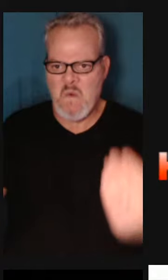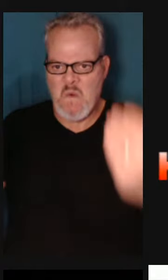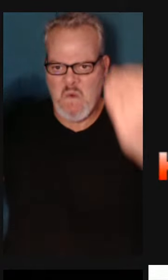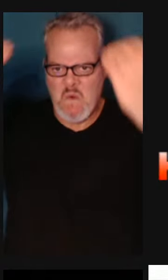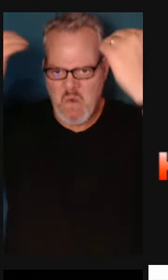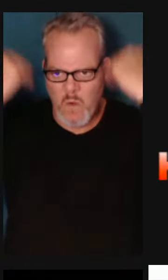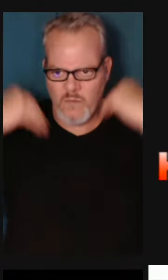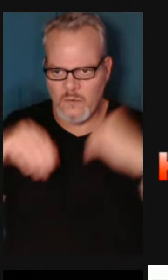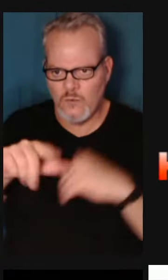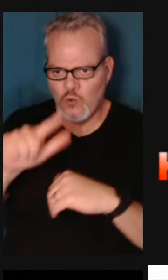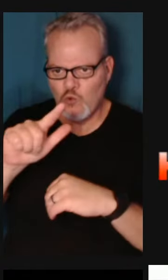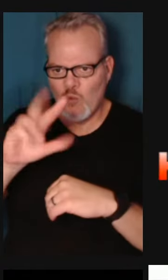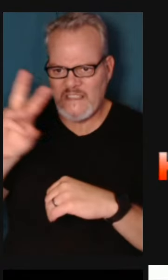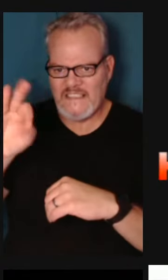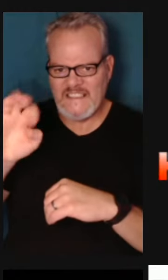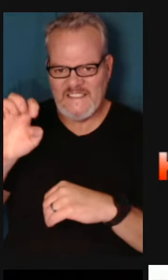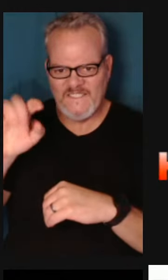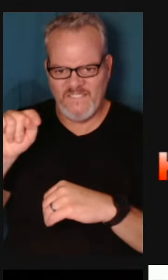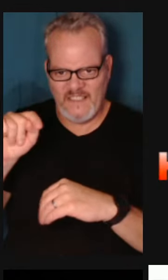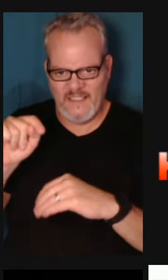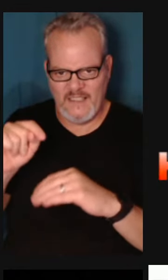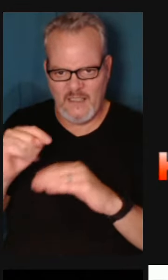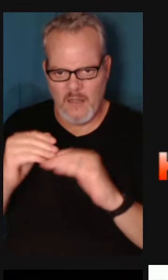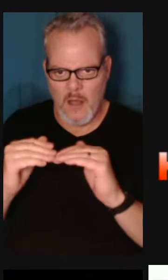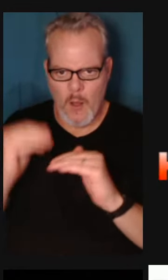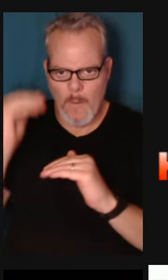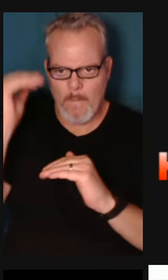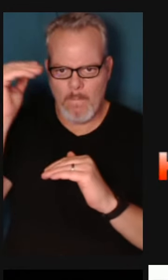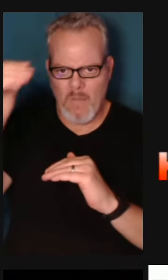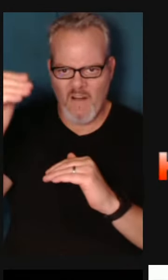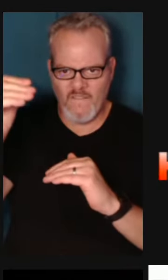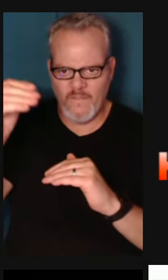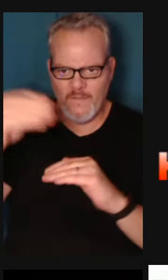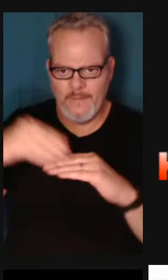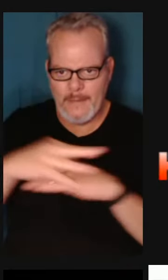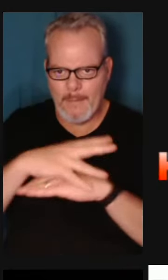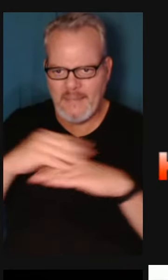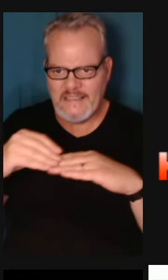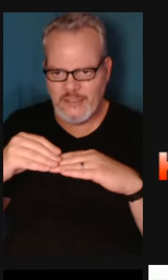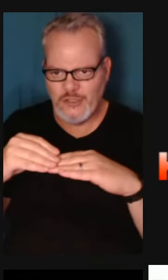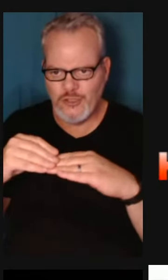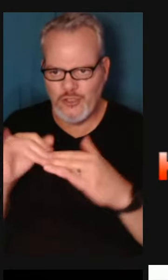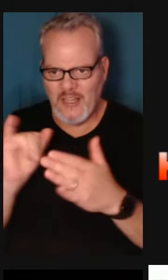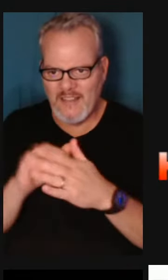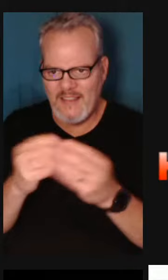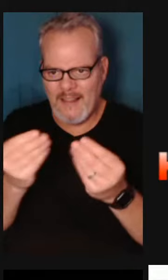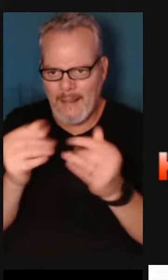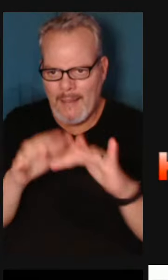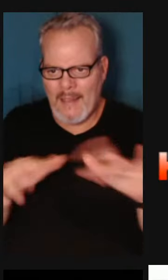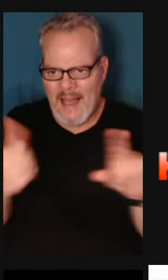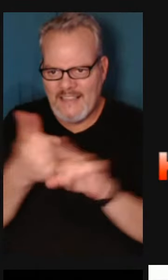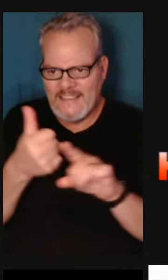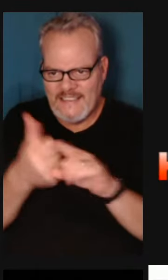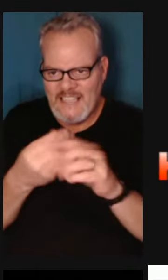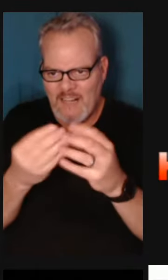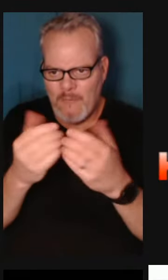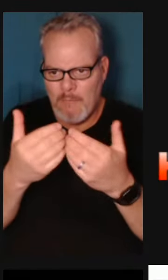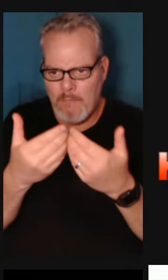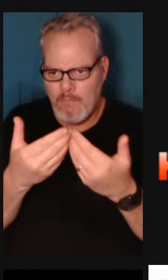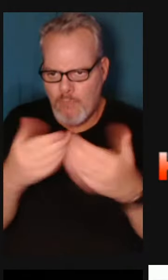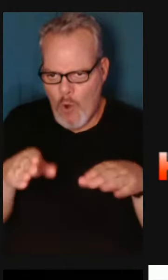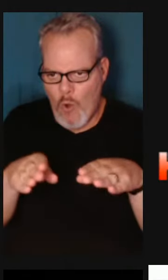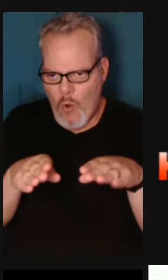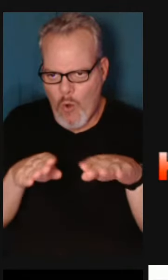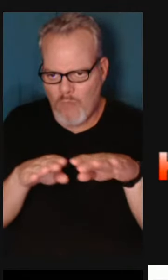feet above the beach along the poly wall. This is when the very land itself broke off and slid down across what had been